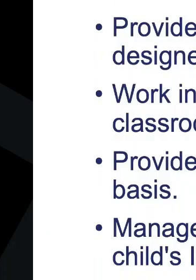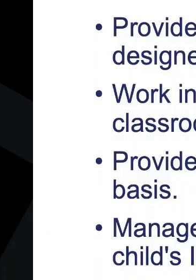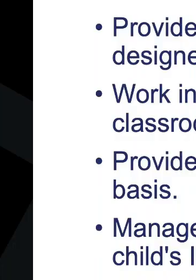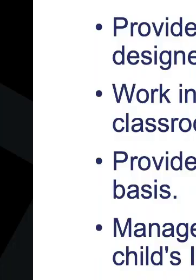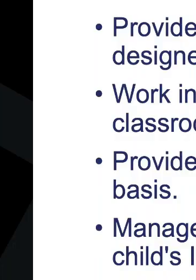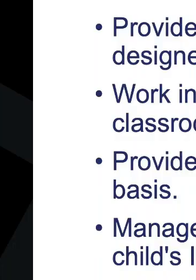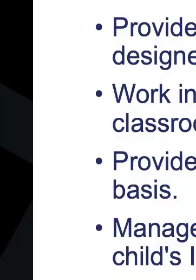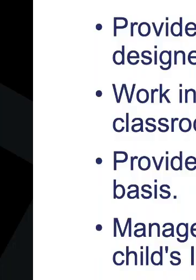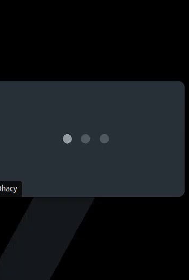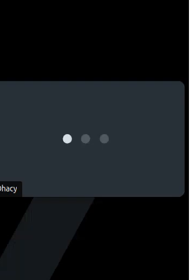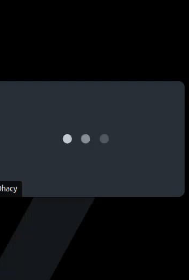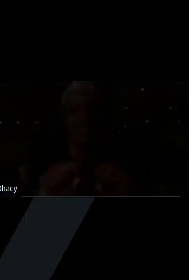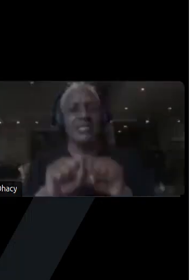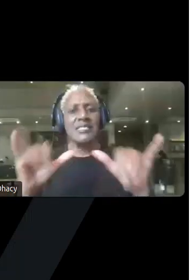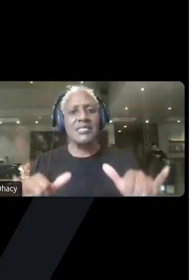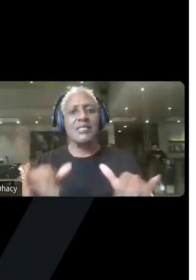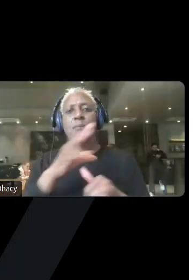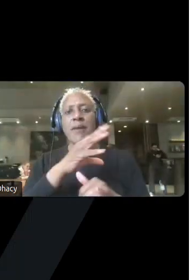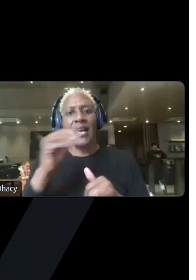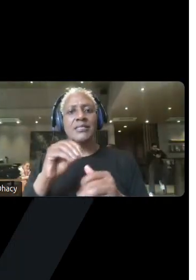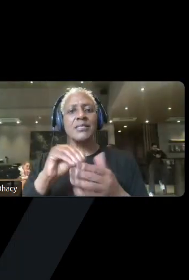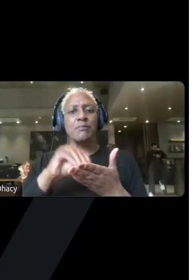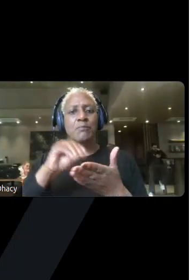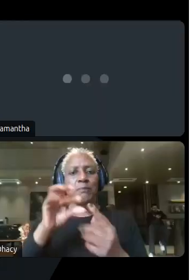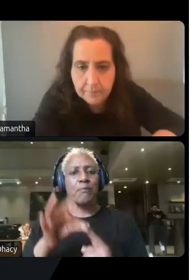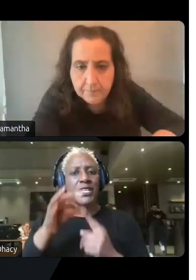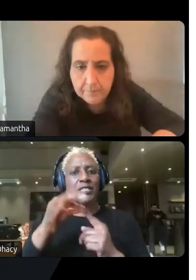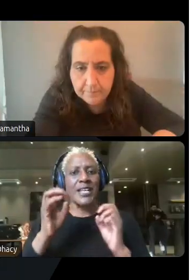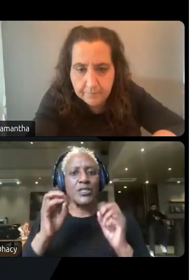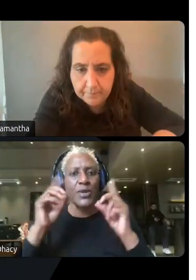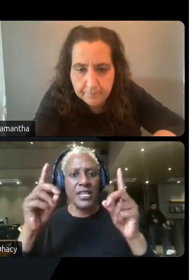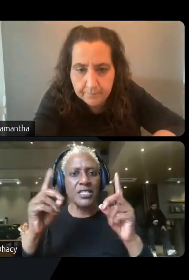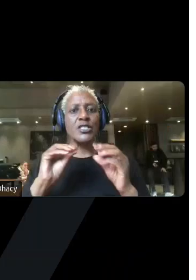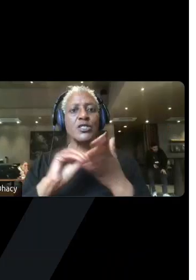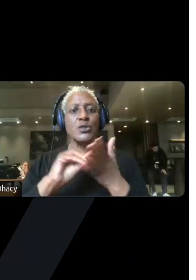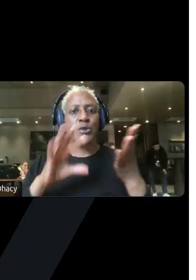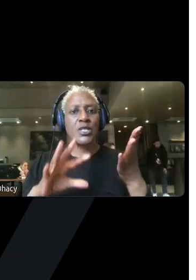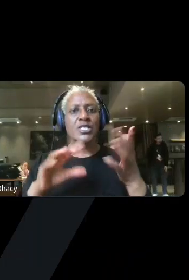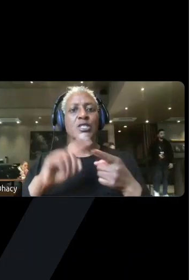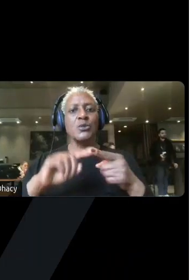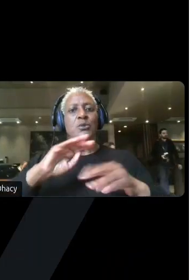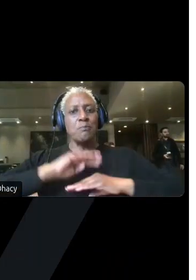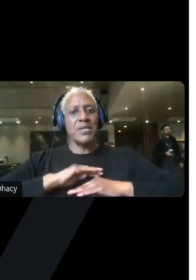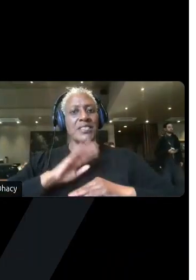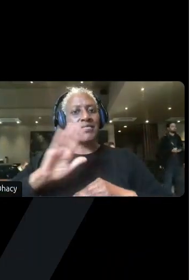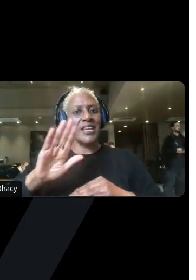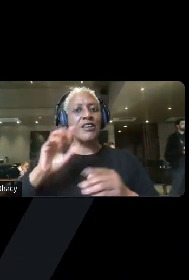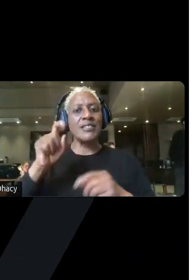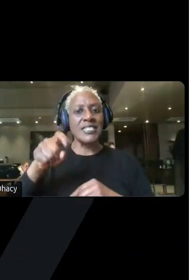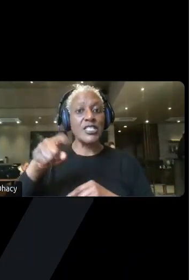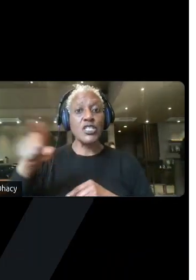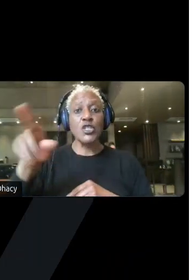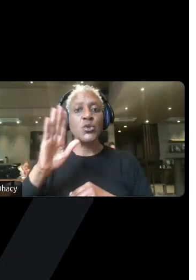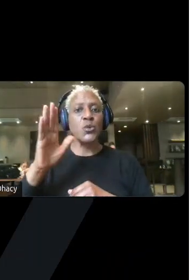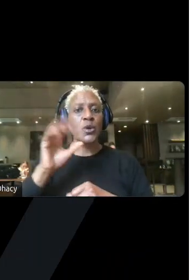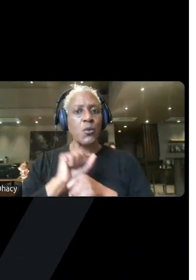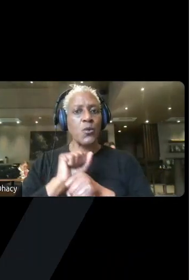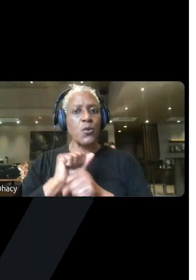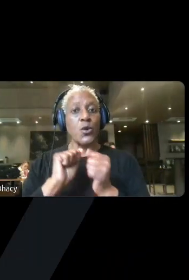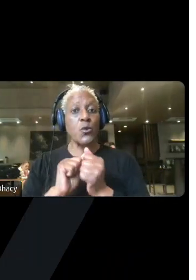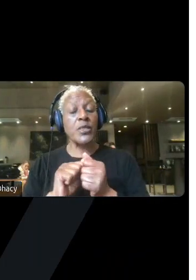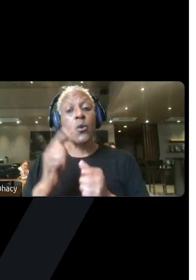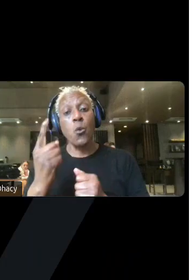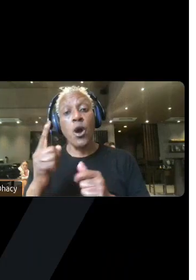students' individual needs. You'll work in partnership with one or more teachers to plan rigorous classroom lessons to help your students meet